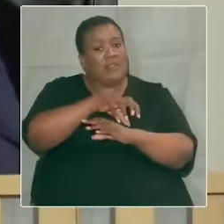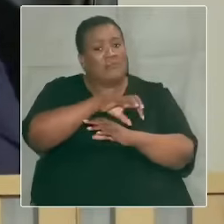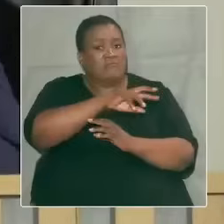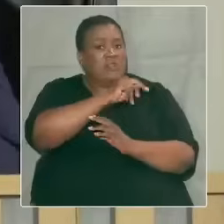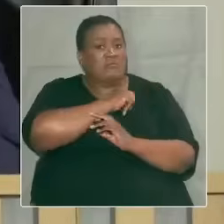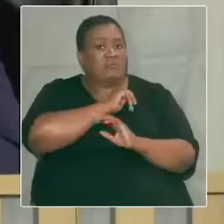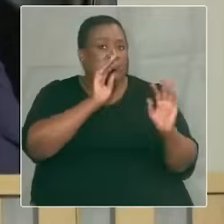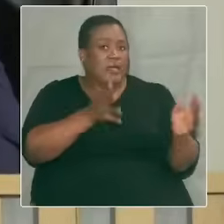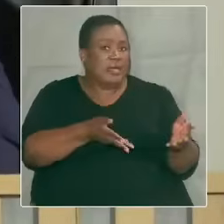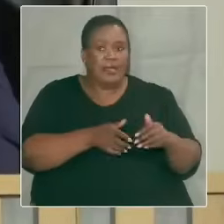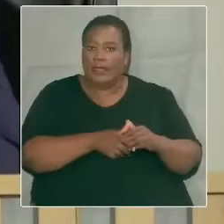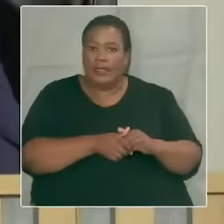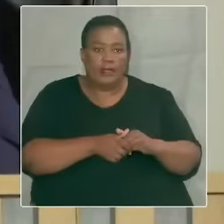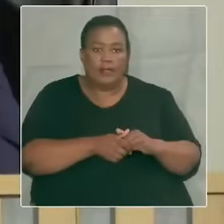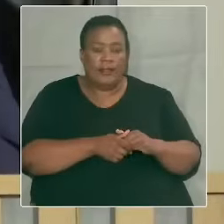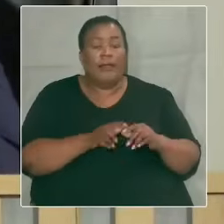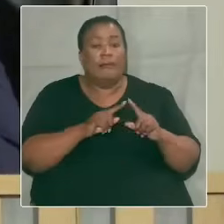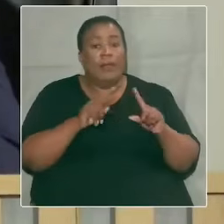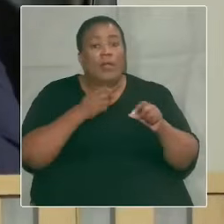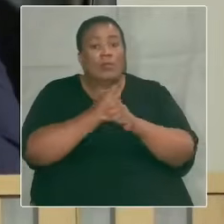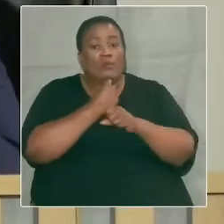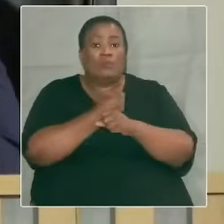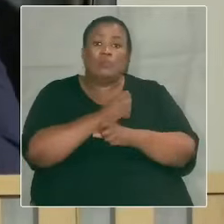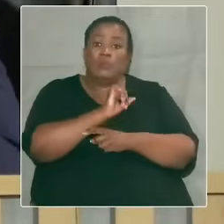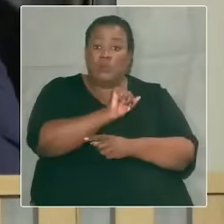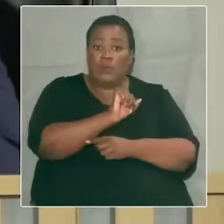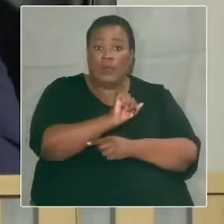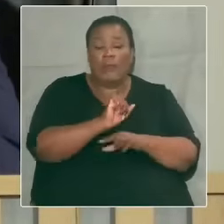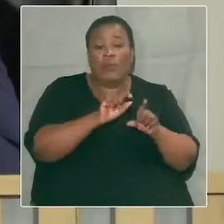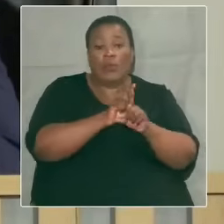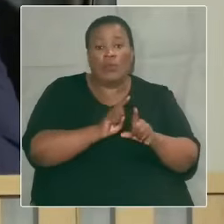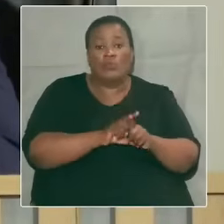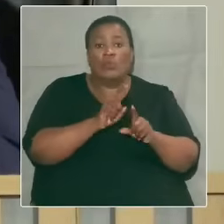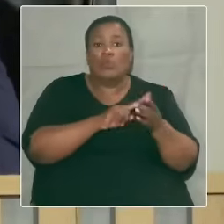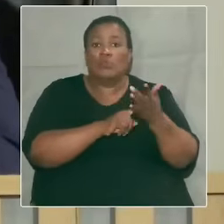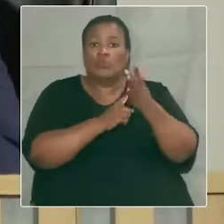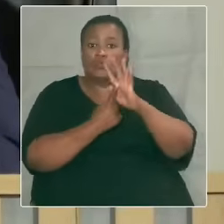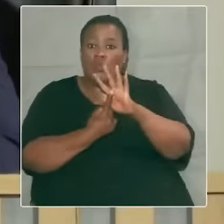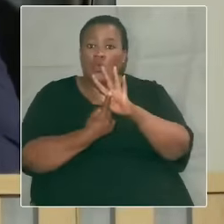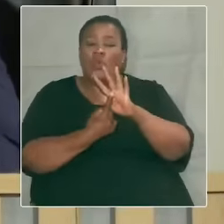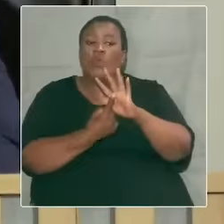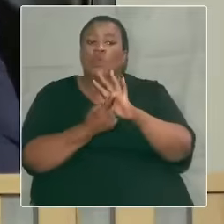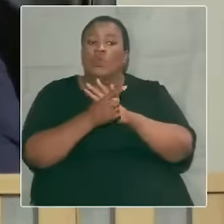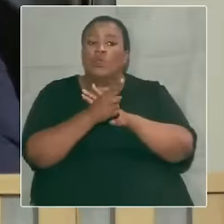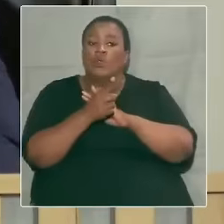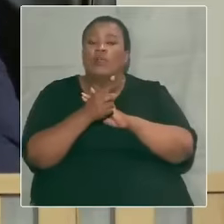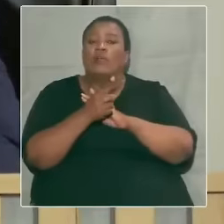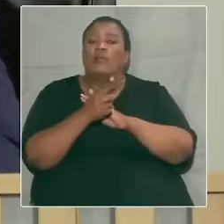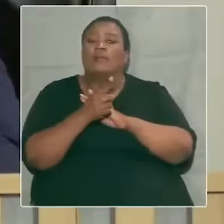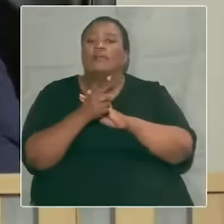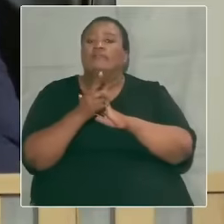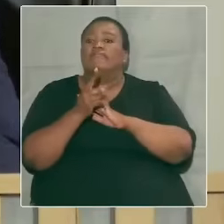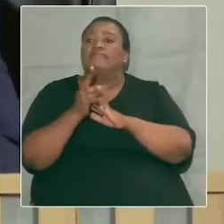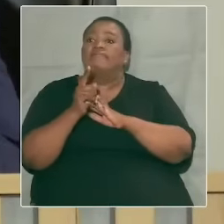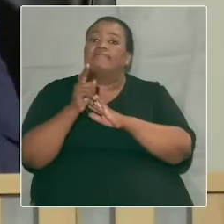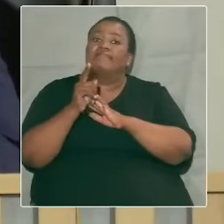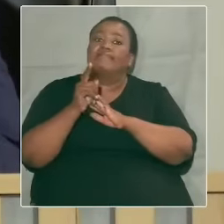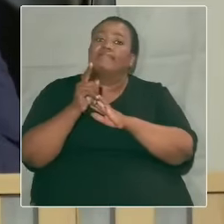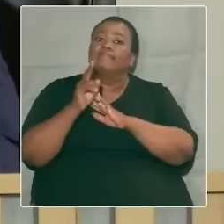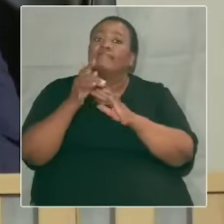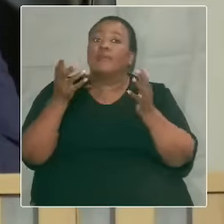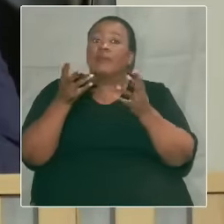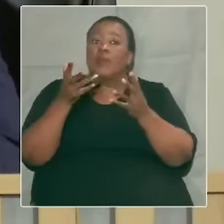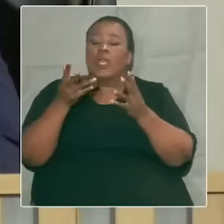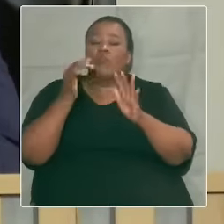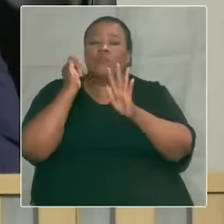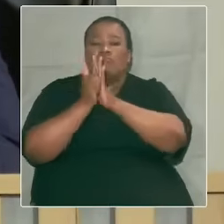borders. Its work has also been exemplary in the investigation and ultimate breakthrough of